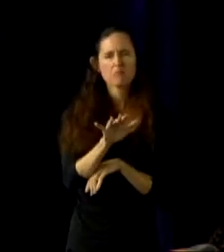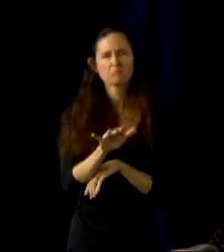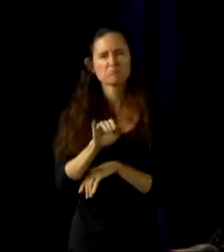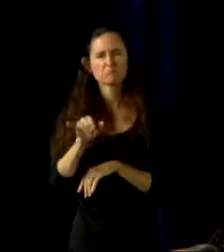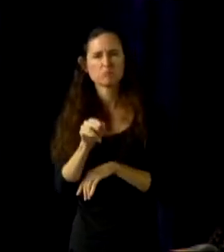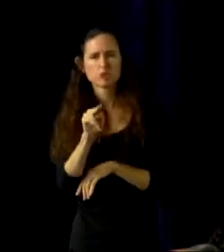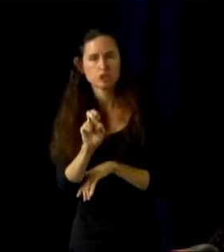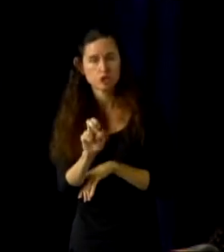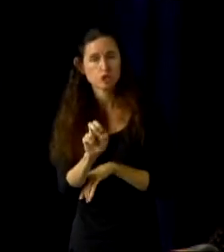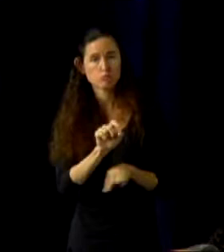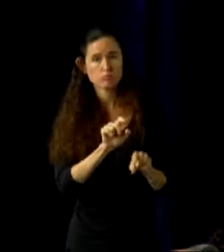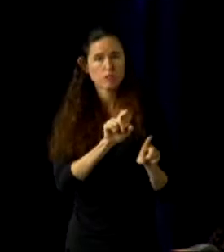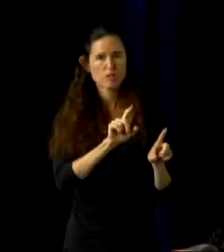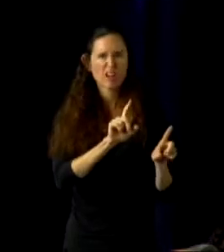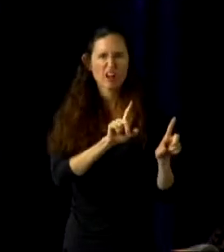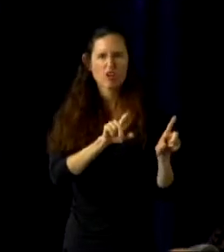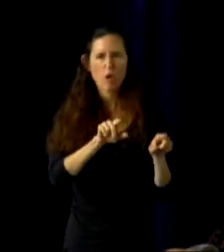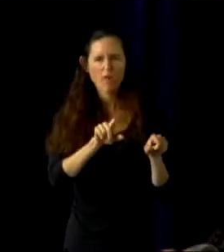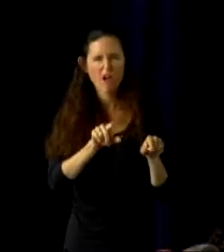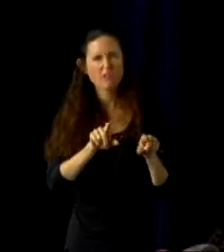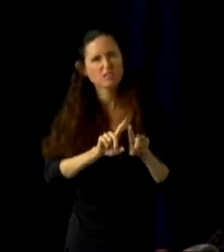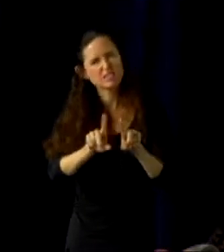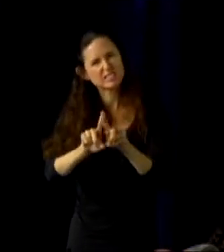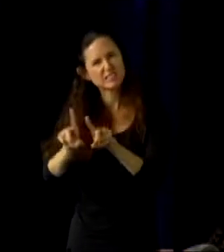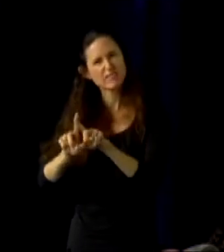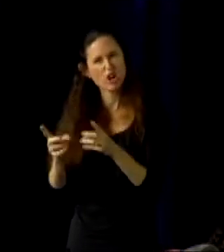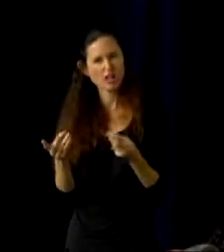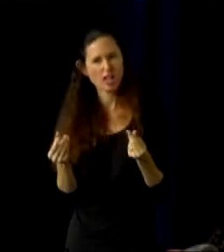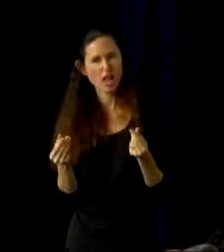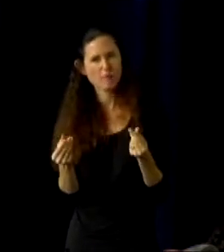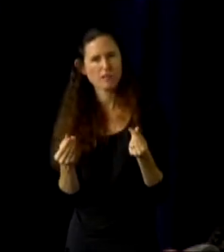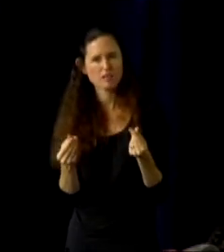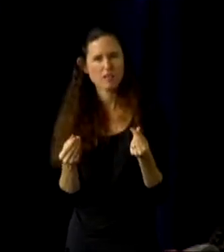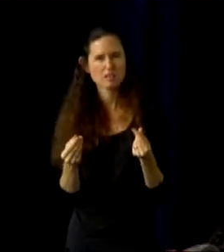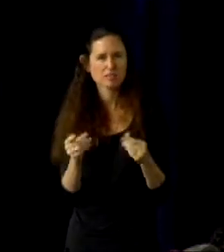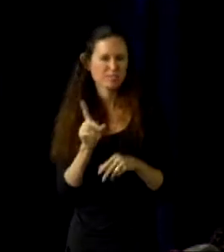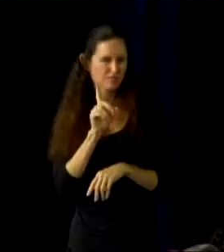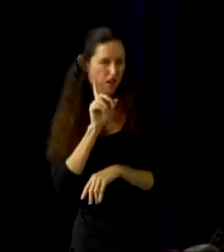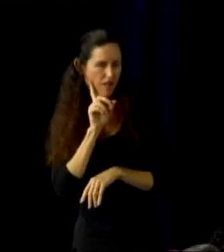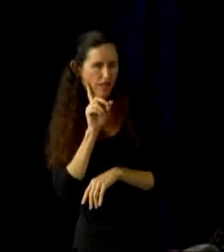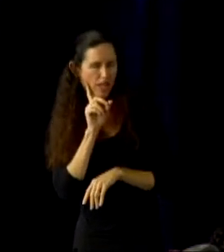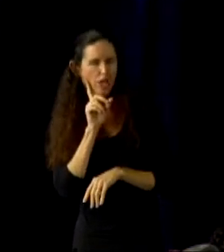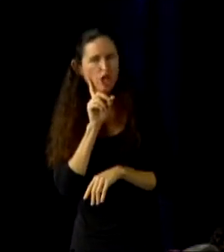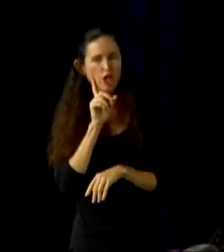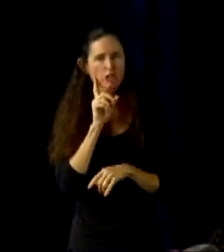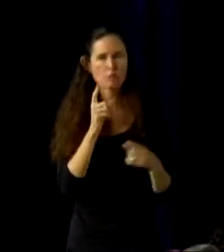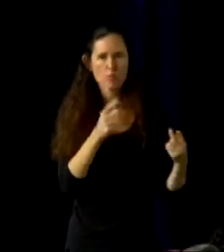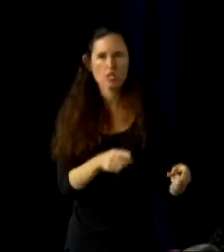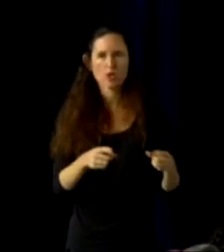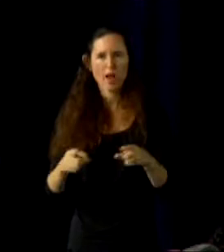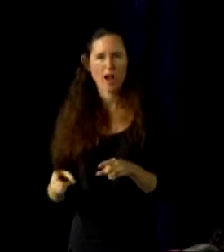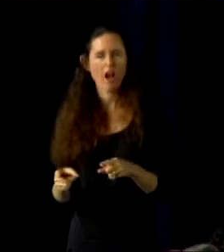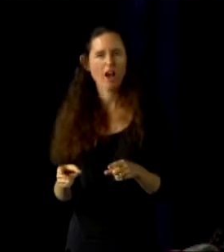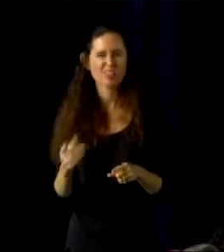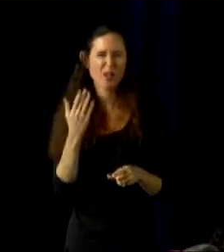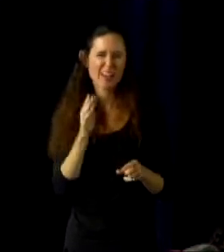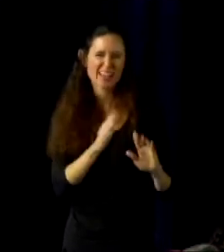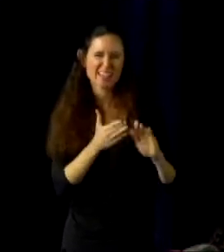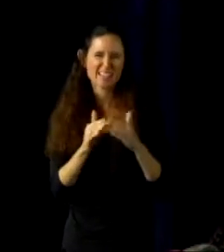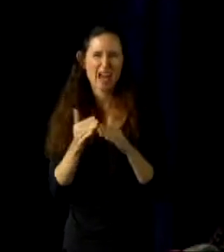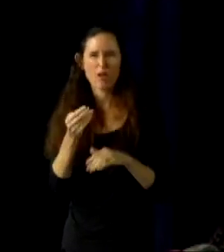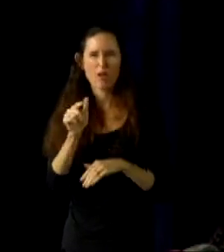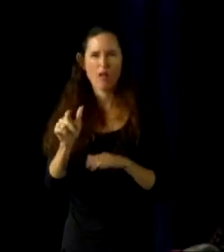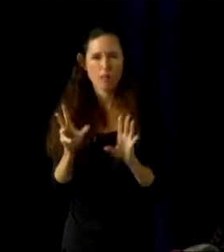of the campuses and centers, kind of a town hall session. Kind of gave me shudders from my old days as a city councilman doing town hall meetings. But going back